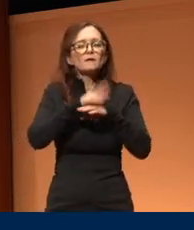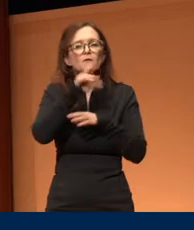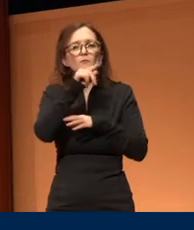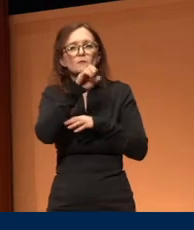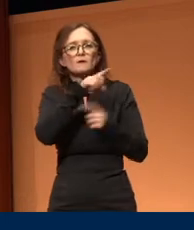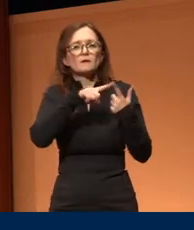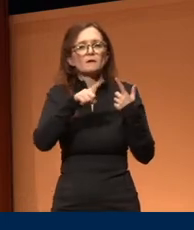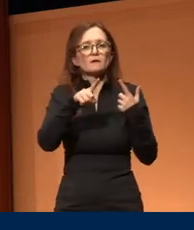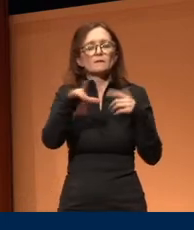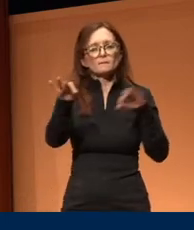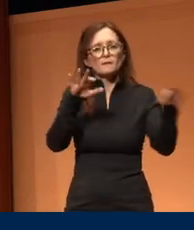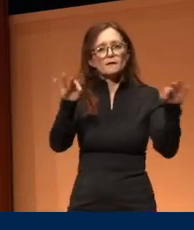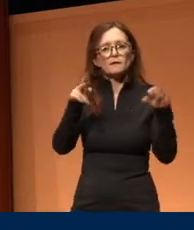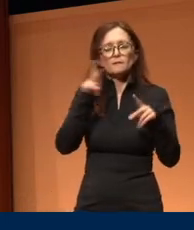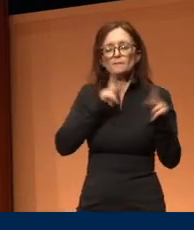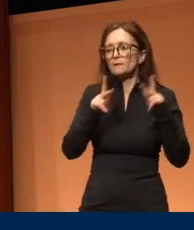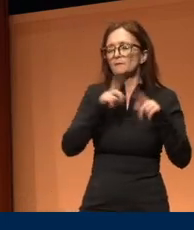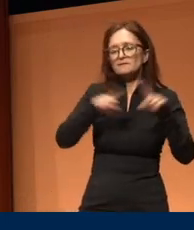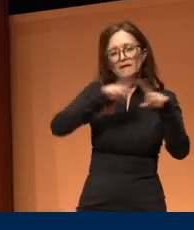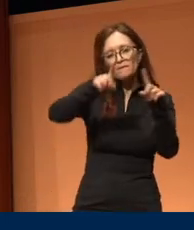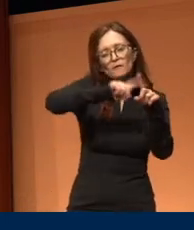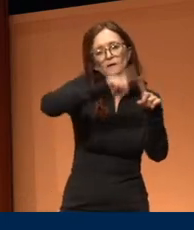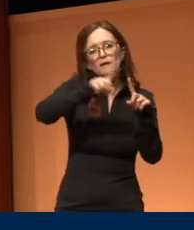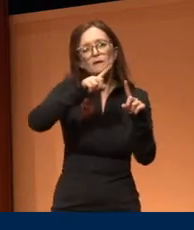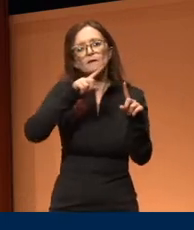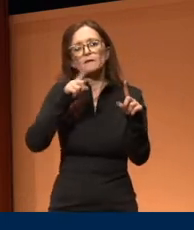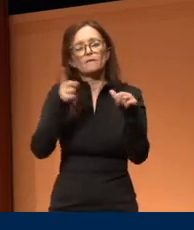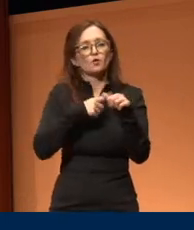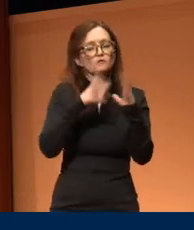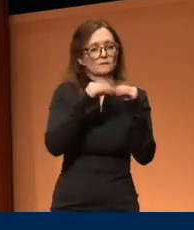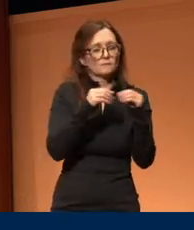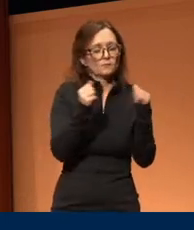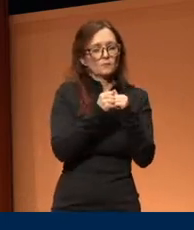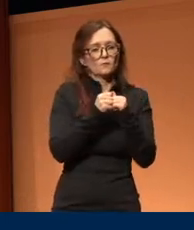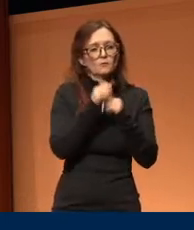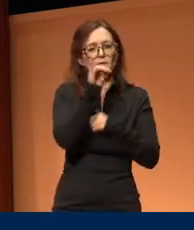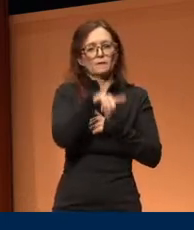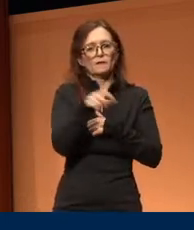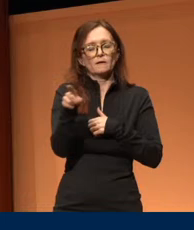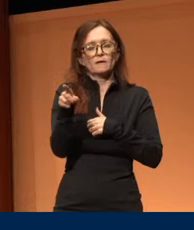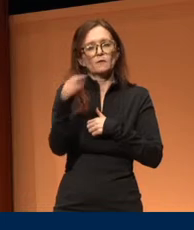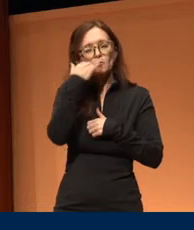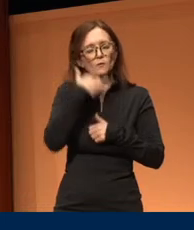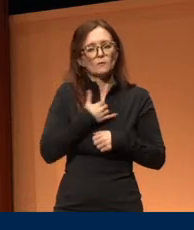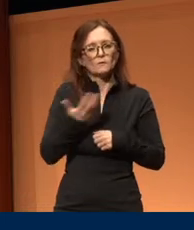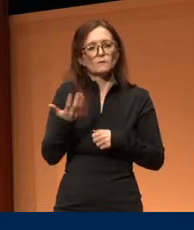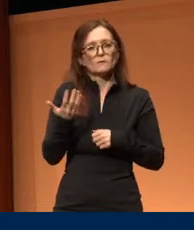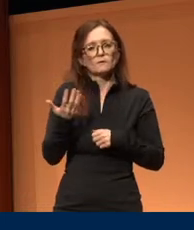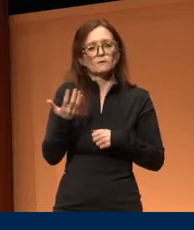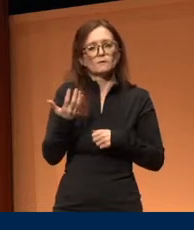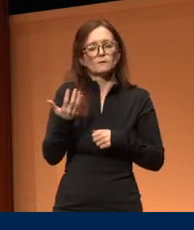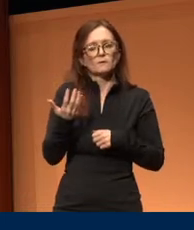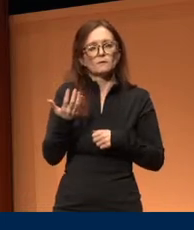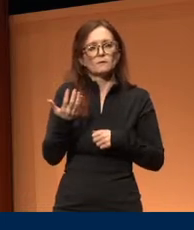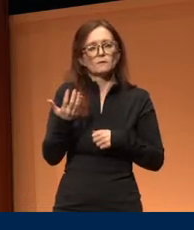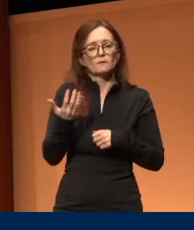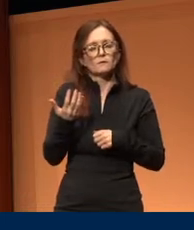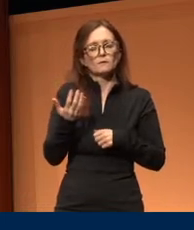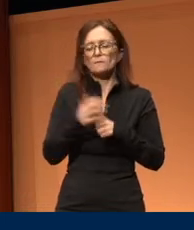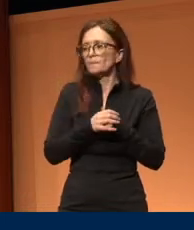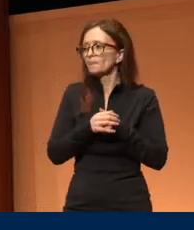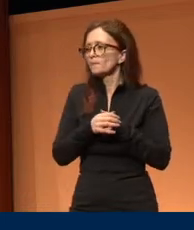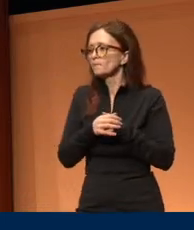of all, you educate people about these assemblies, because for the first convention, when the pollsters called, they got hanged up on a lot.